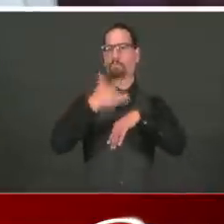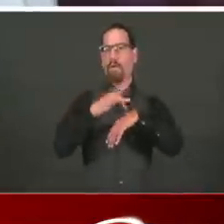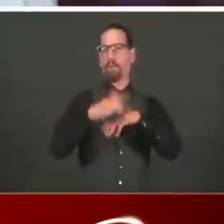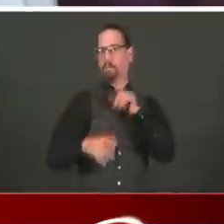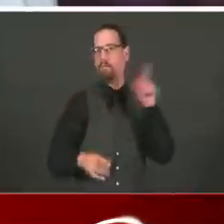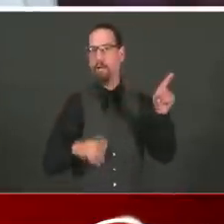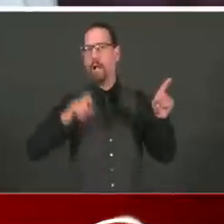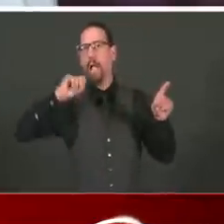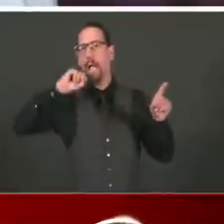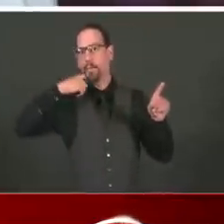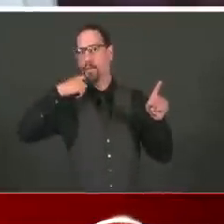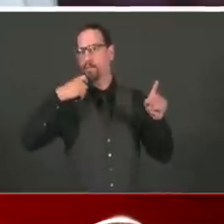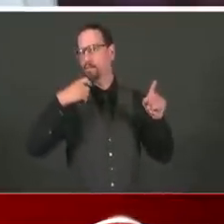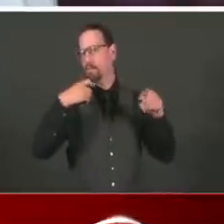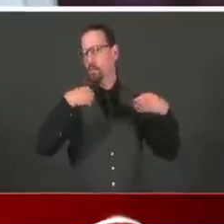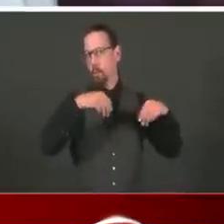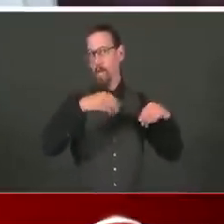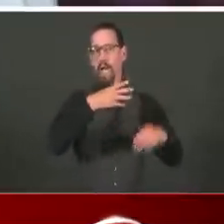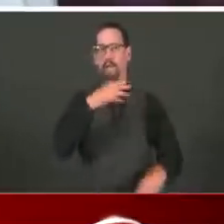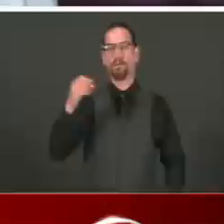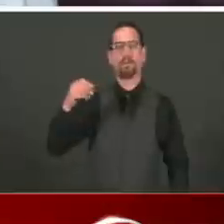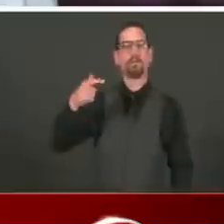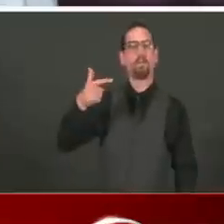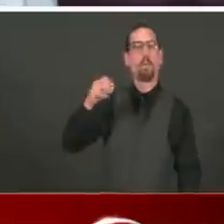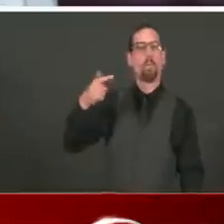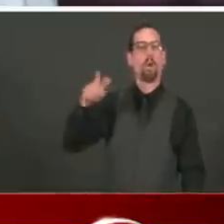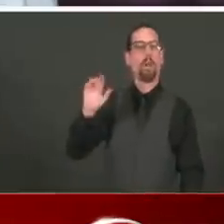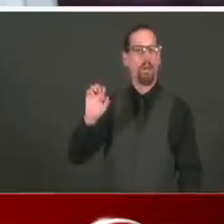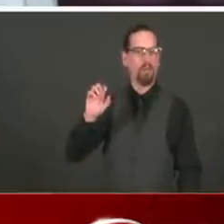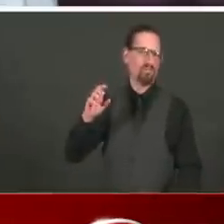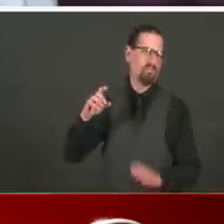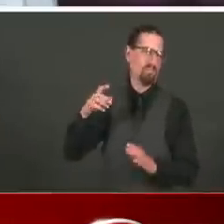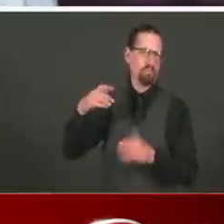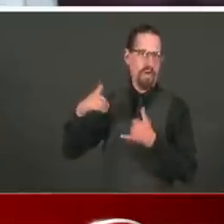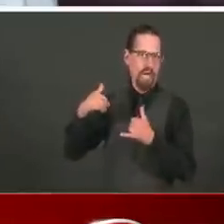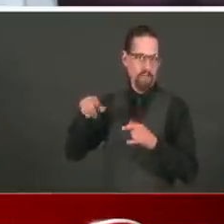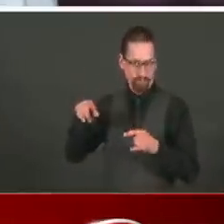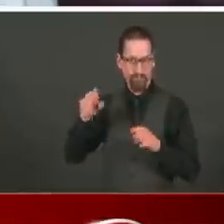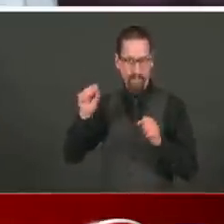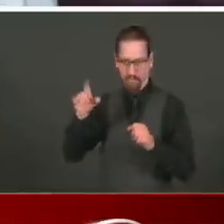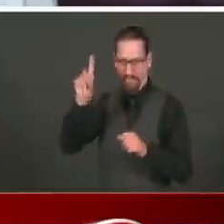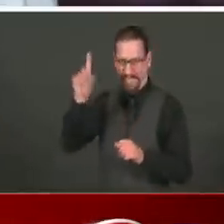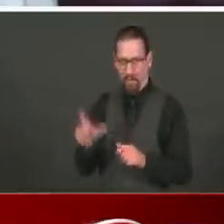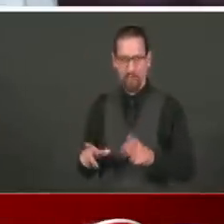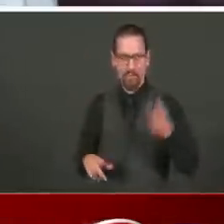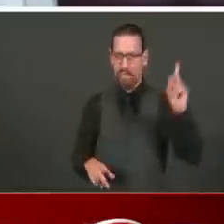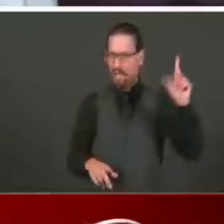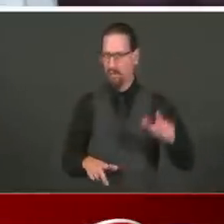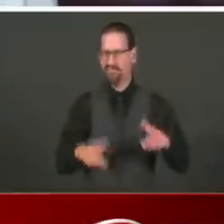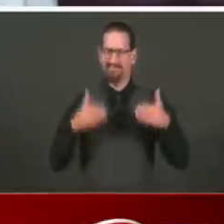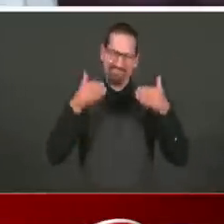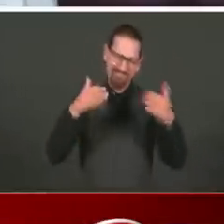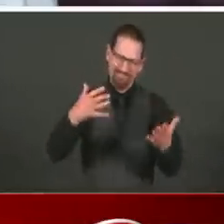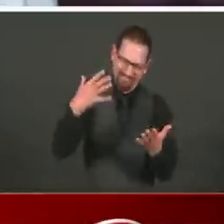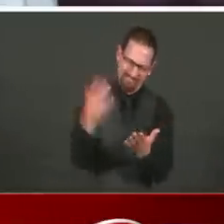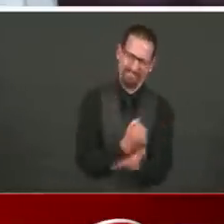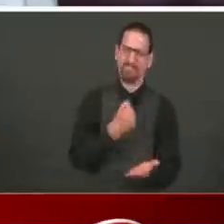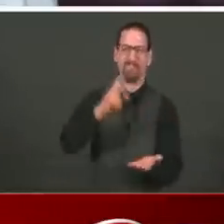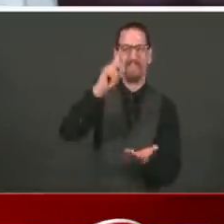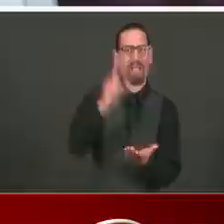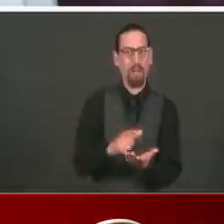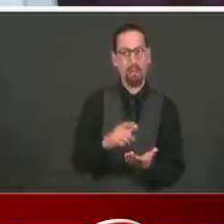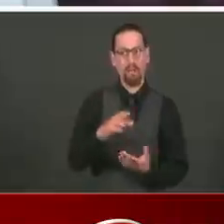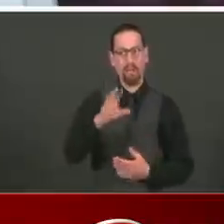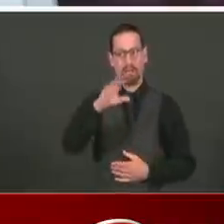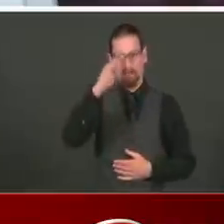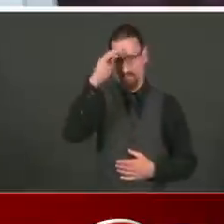please. Take 30 seconds later today, tomorrow. It's going to be a rainy weekend, so it's a good day to like catch up on